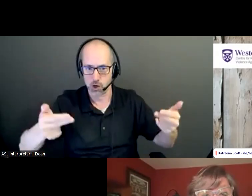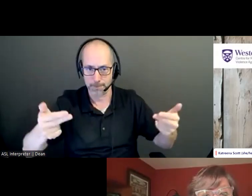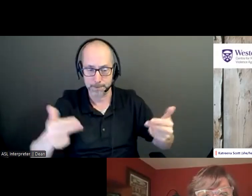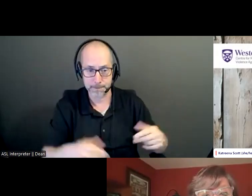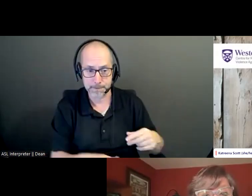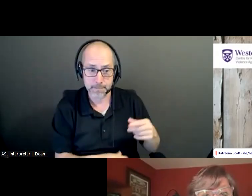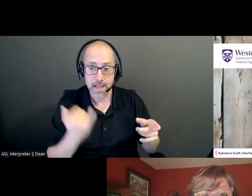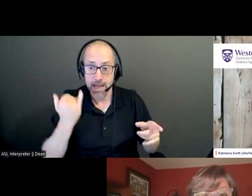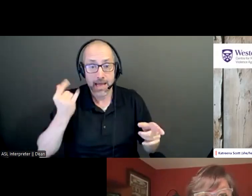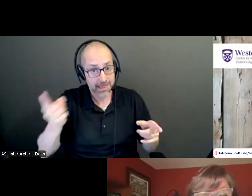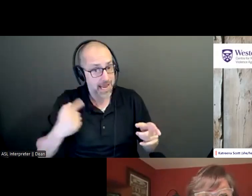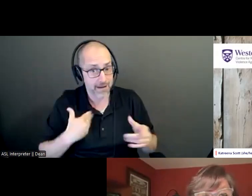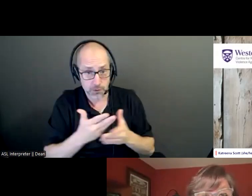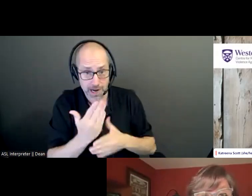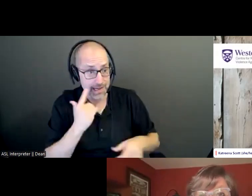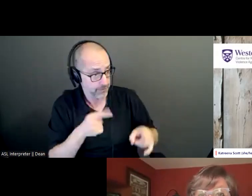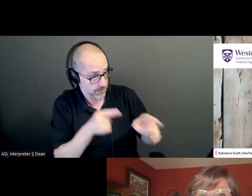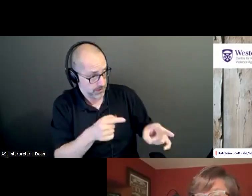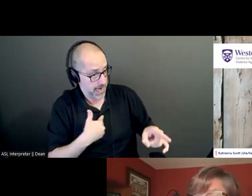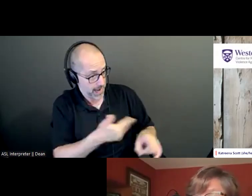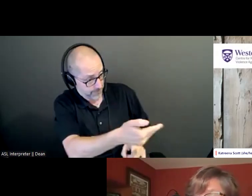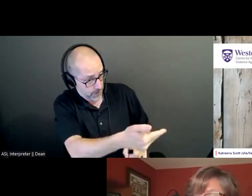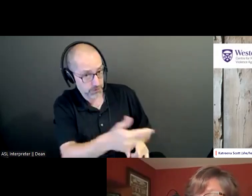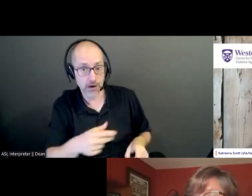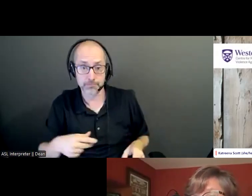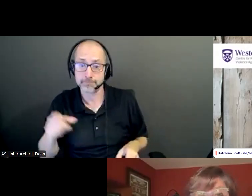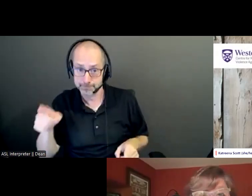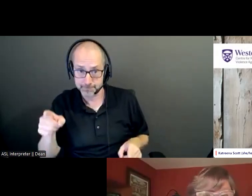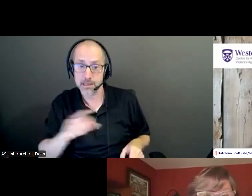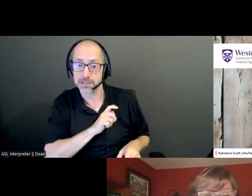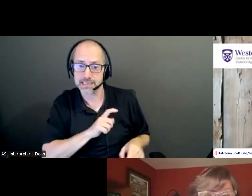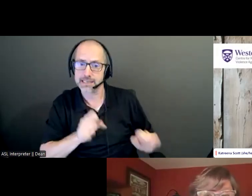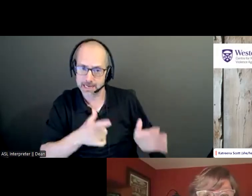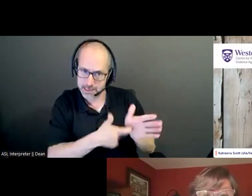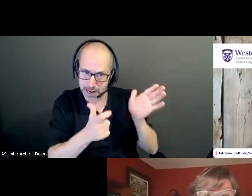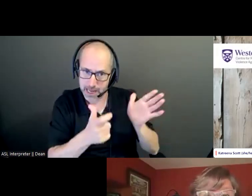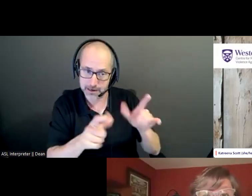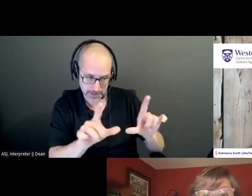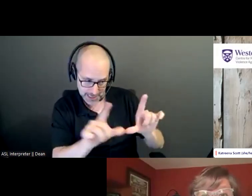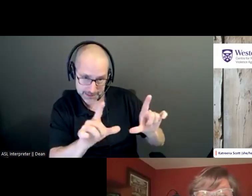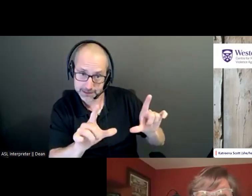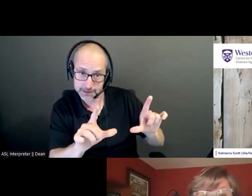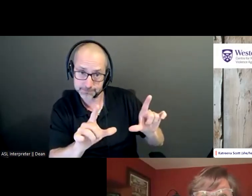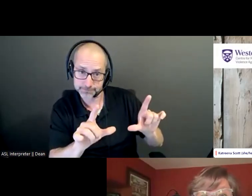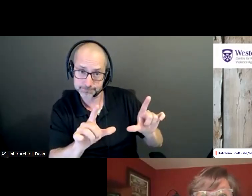right, if someone has a firearm, they do have the right to demand a firearms license, and they can check to make sure that the